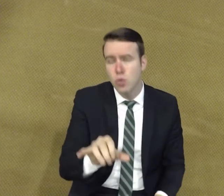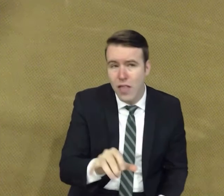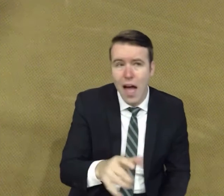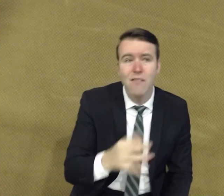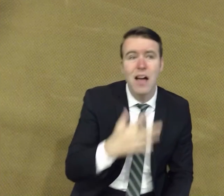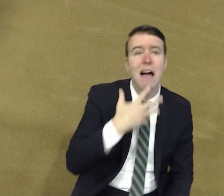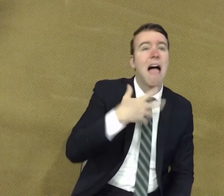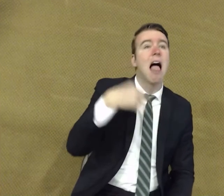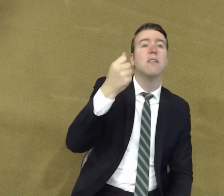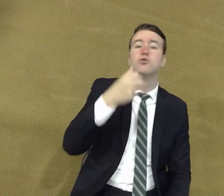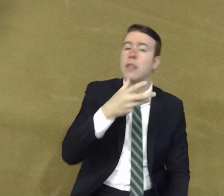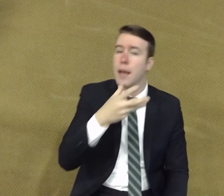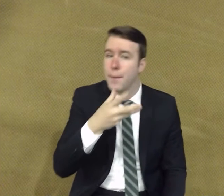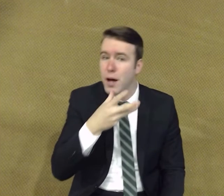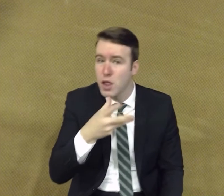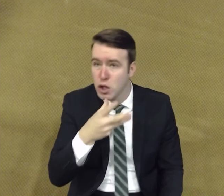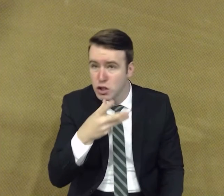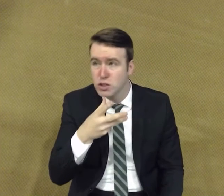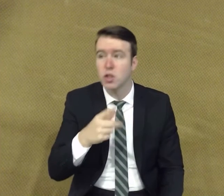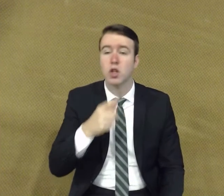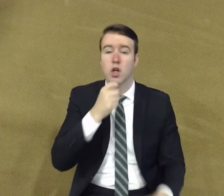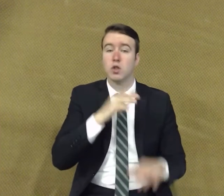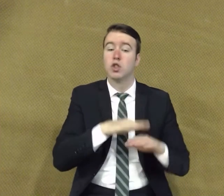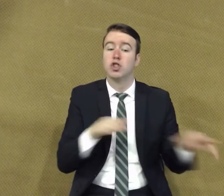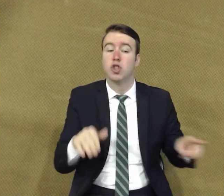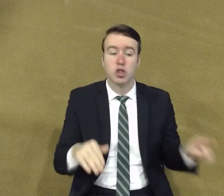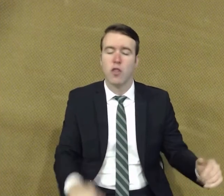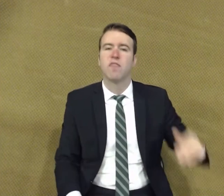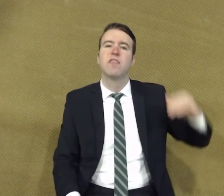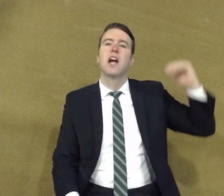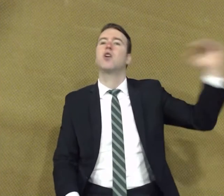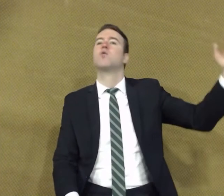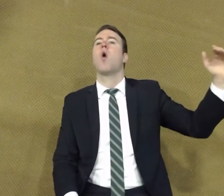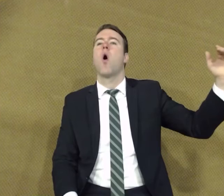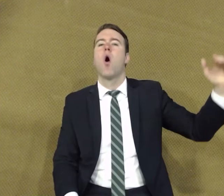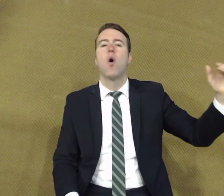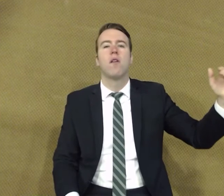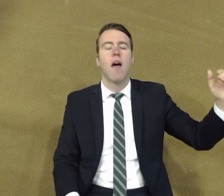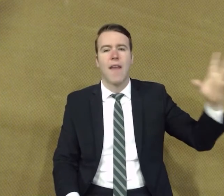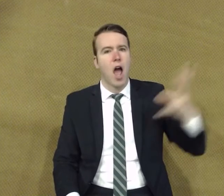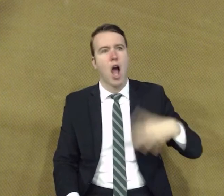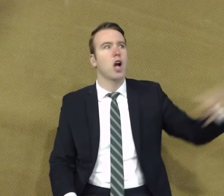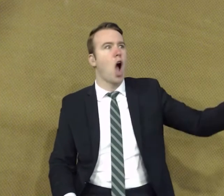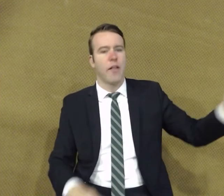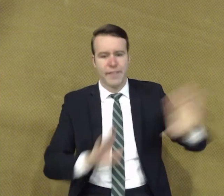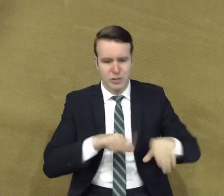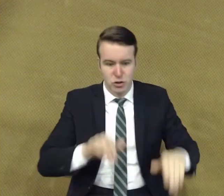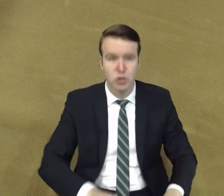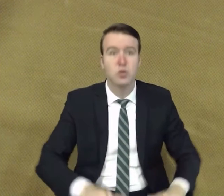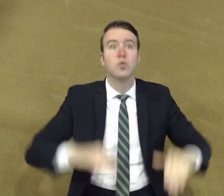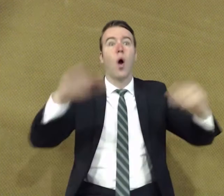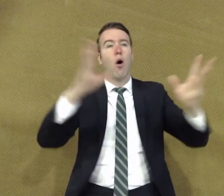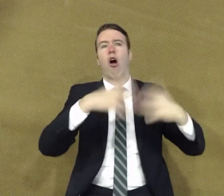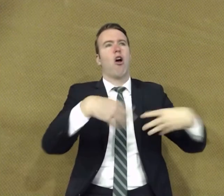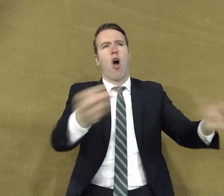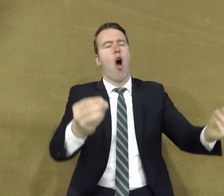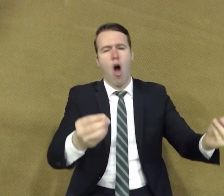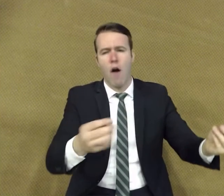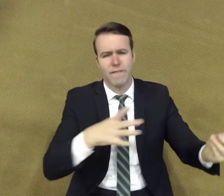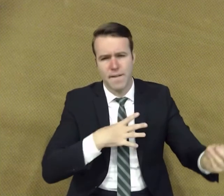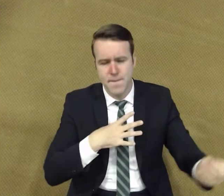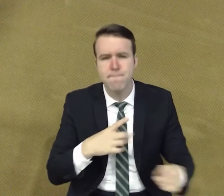of elderly mothers whose children are grown and long gone, even children are grown and long